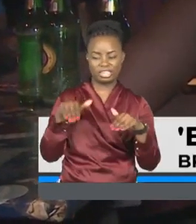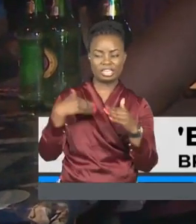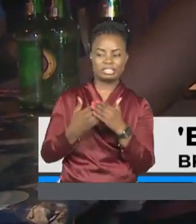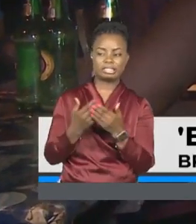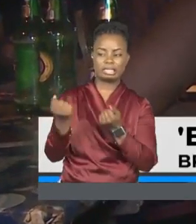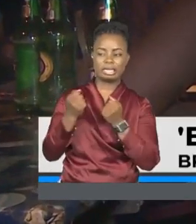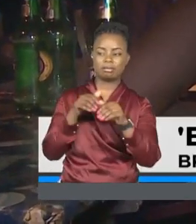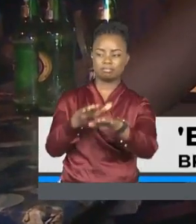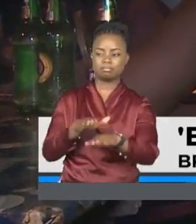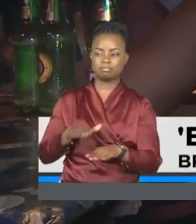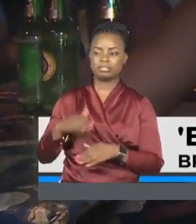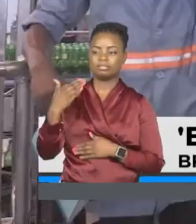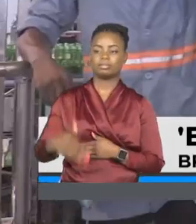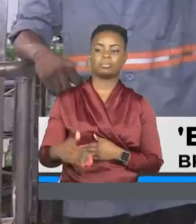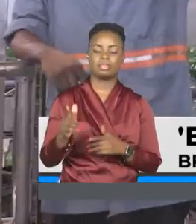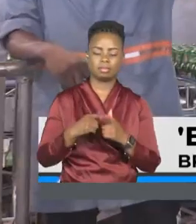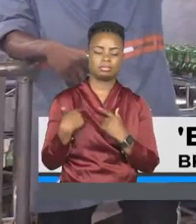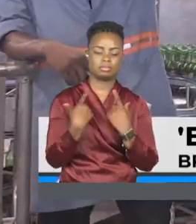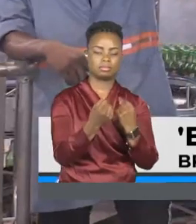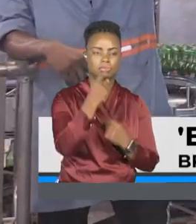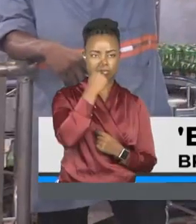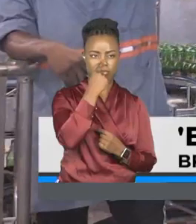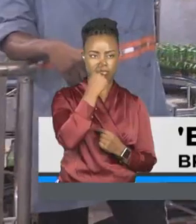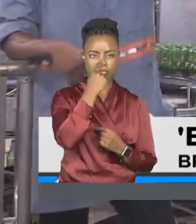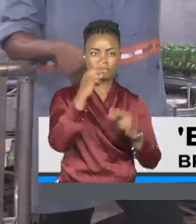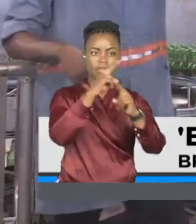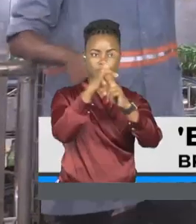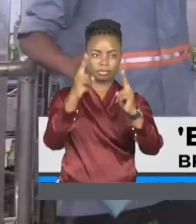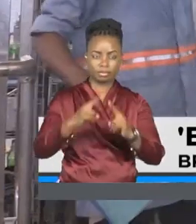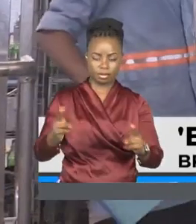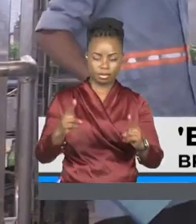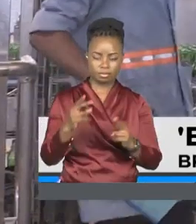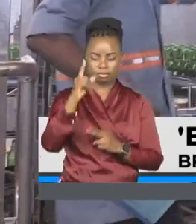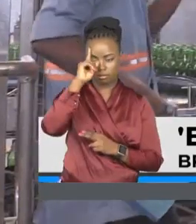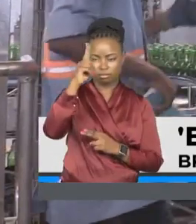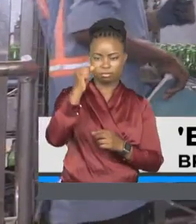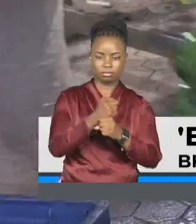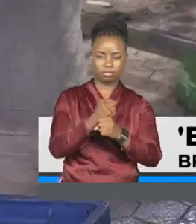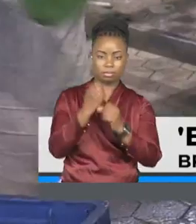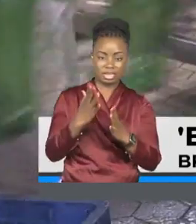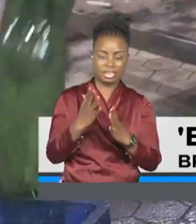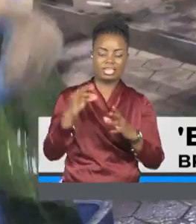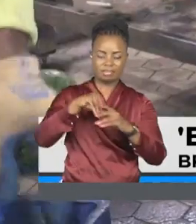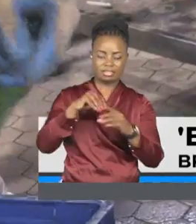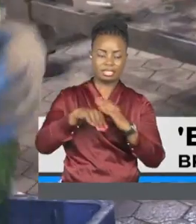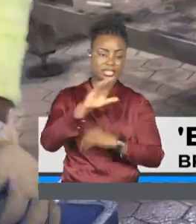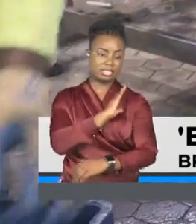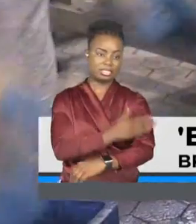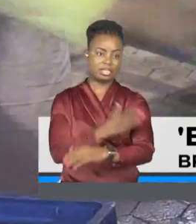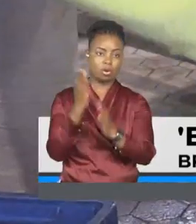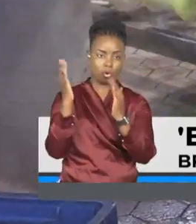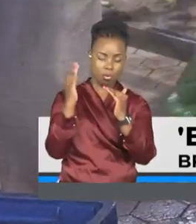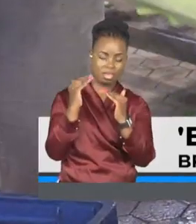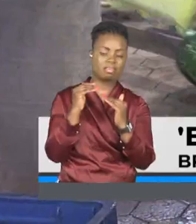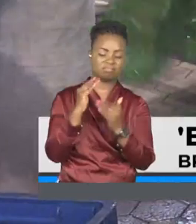know, avoid that basically. International brewers are pouring investment into Nigeria, hoping to capture a share of what is still a